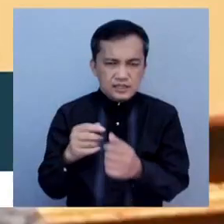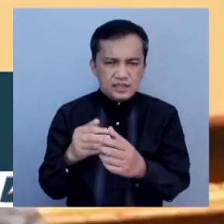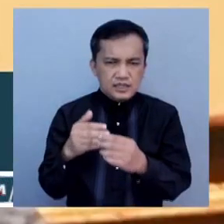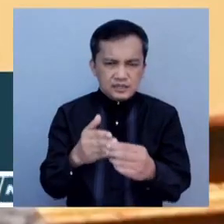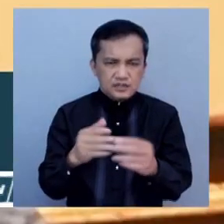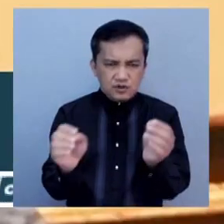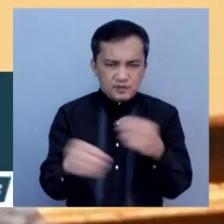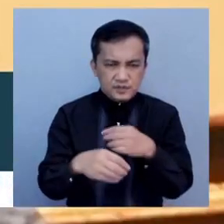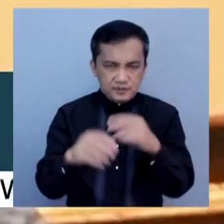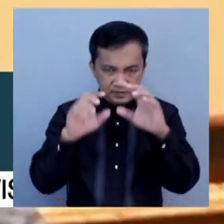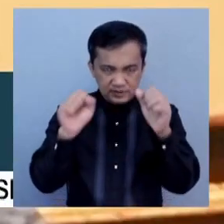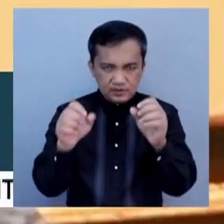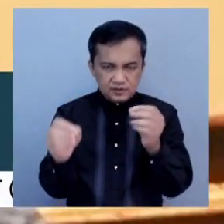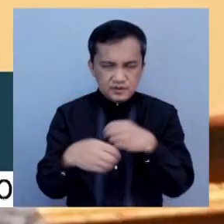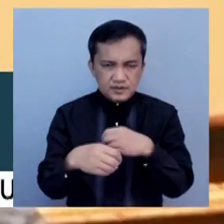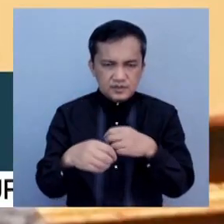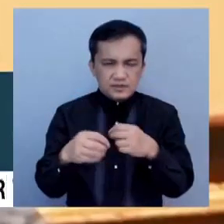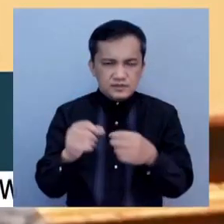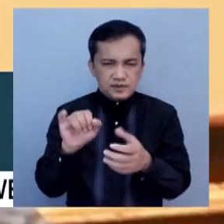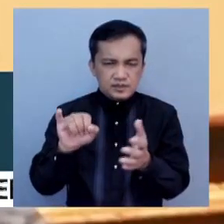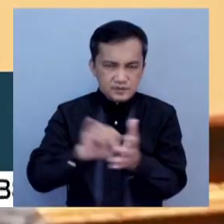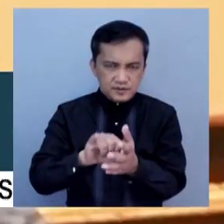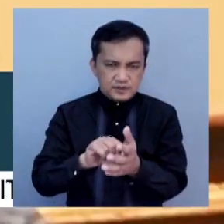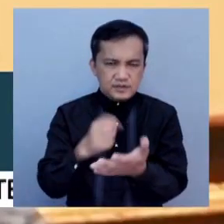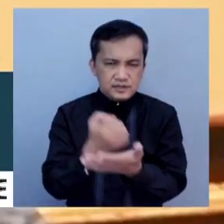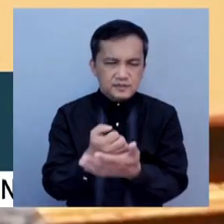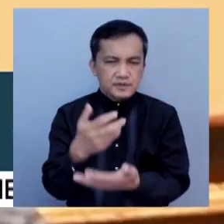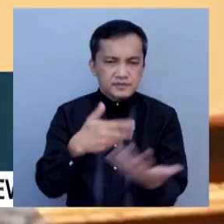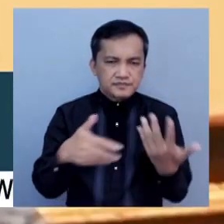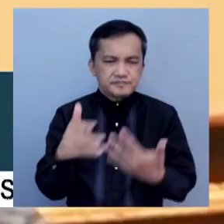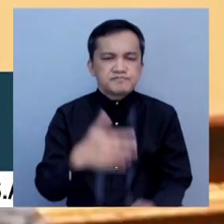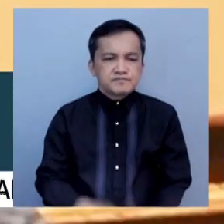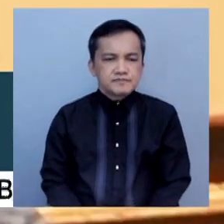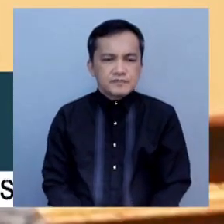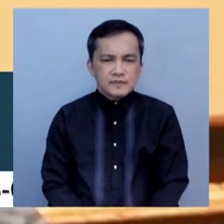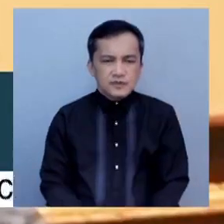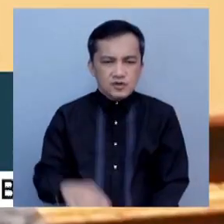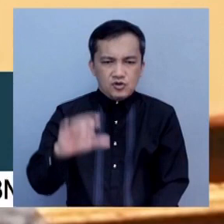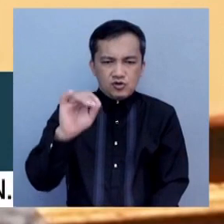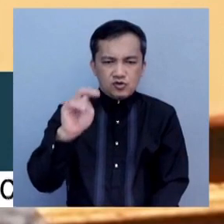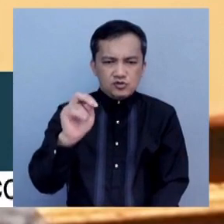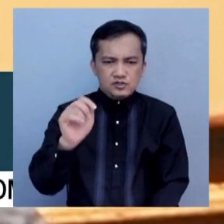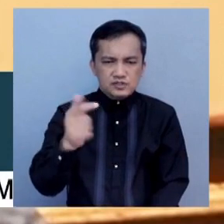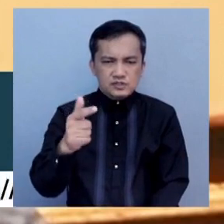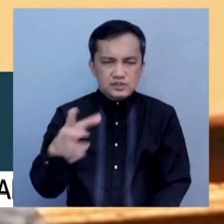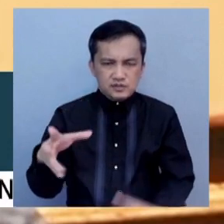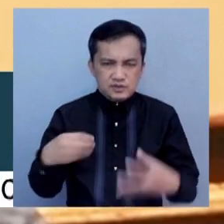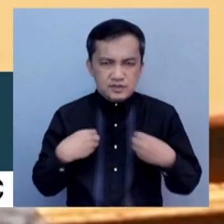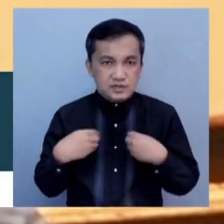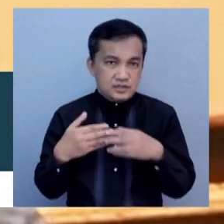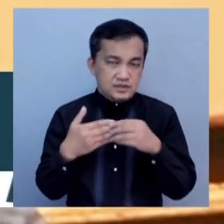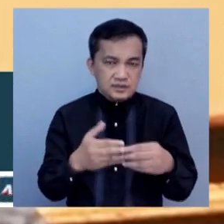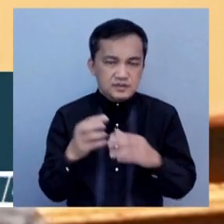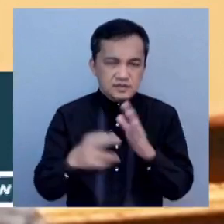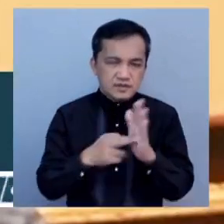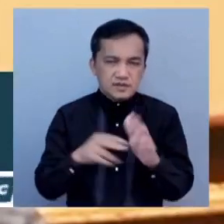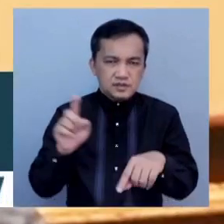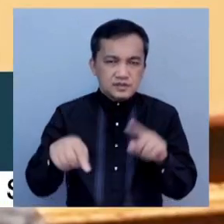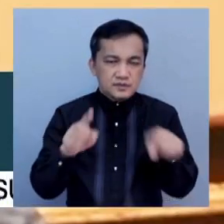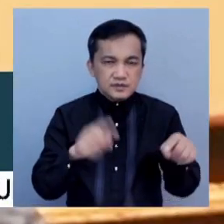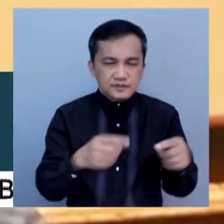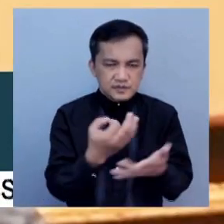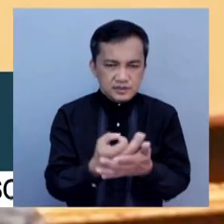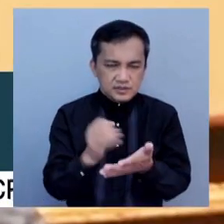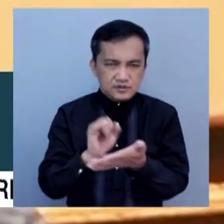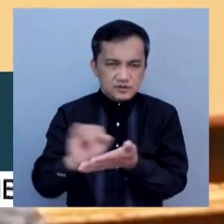presidential advisor for investment and economic affairs. Consing also took on leadership roles in various financial institutions,